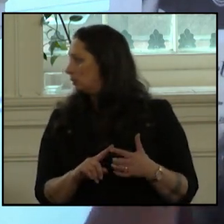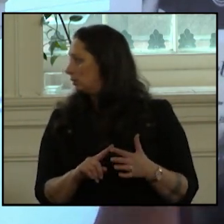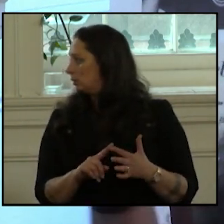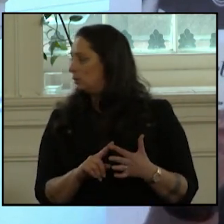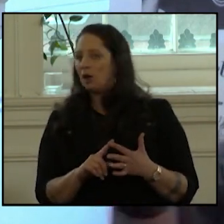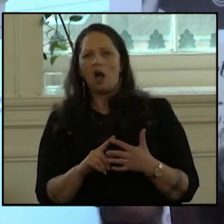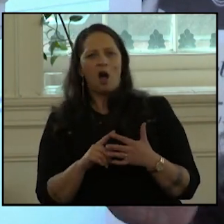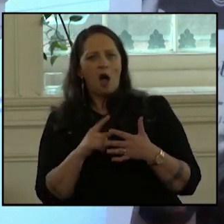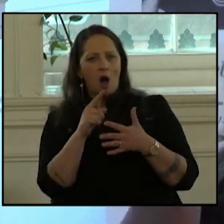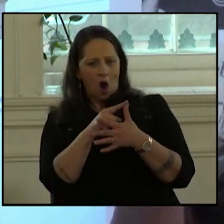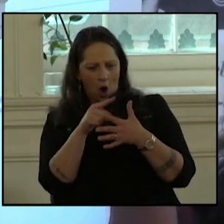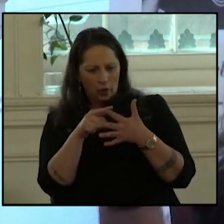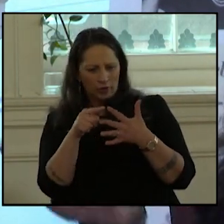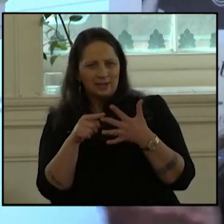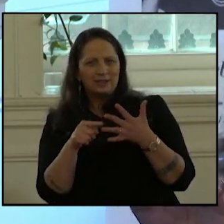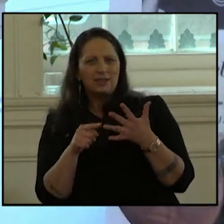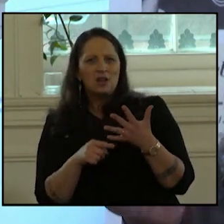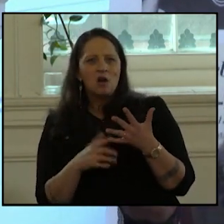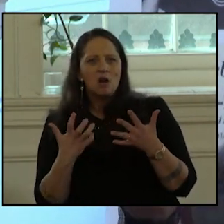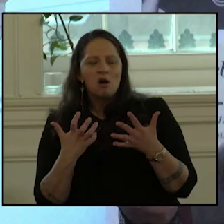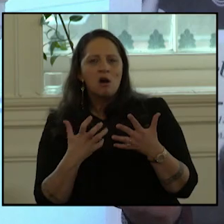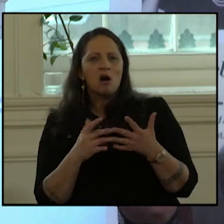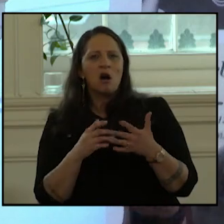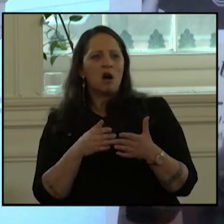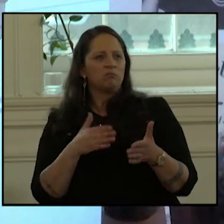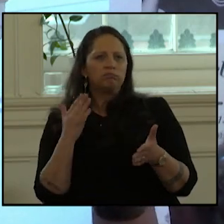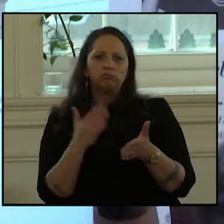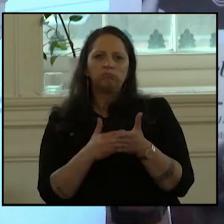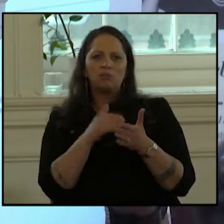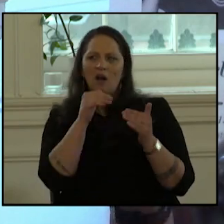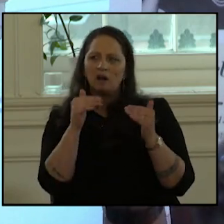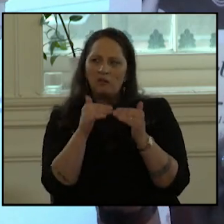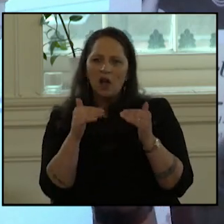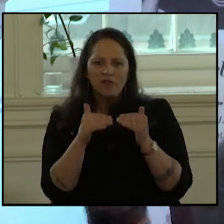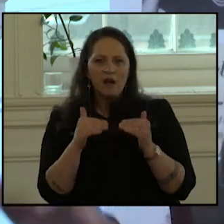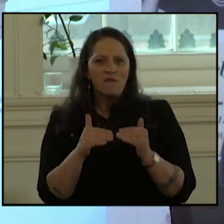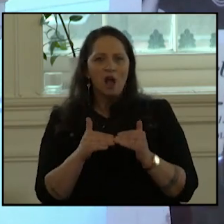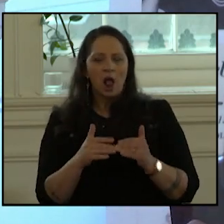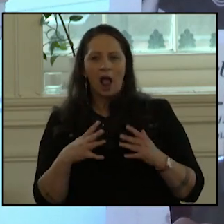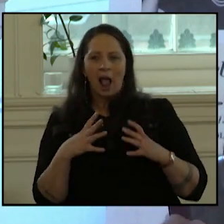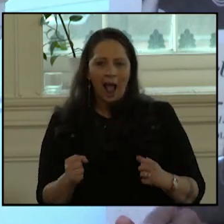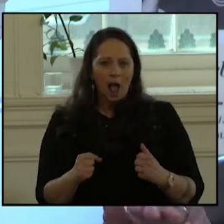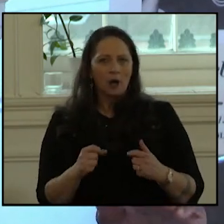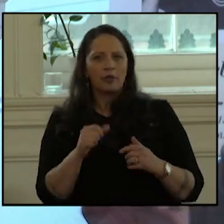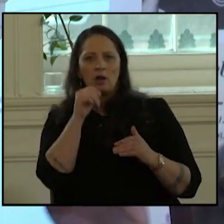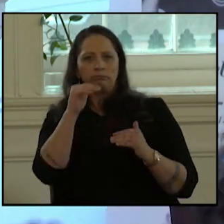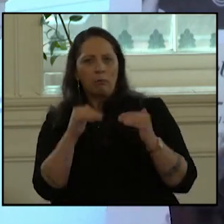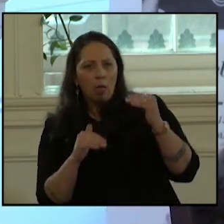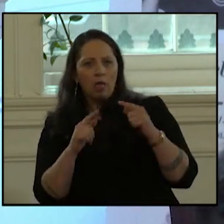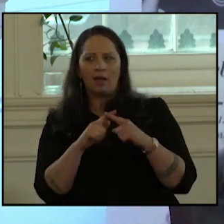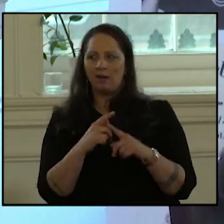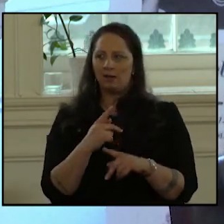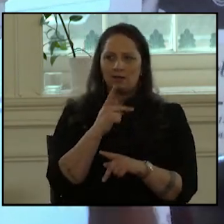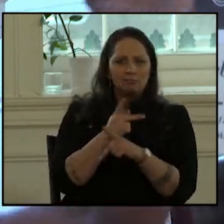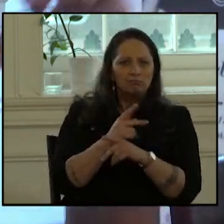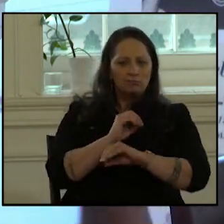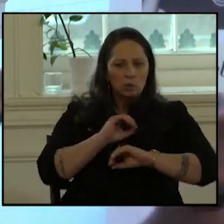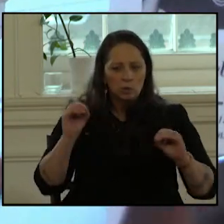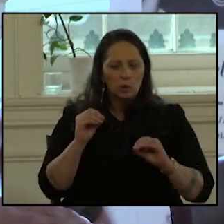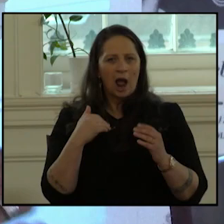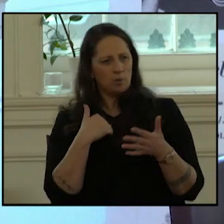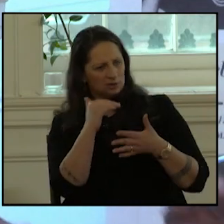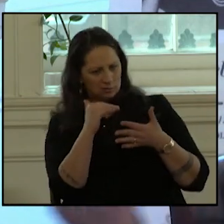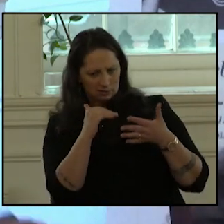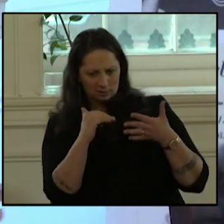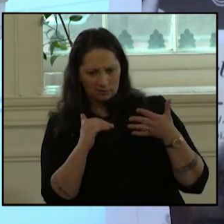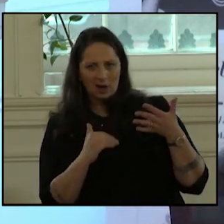there were like all these alignments. There was imprisonment, right? There was health inequity, health care inequity. Like, I was listening to all